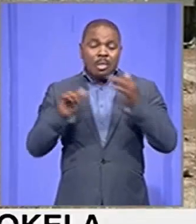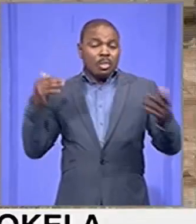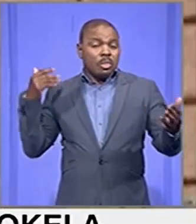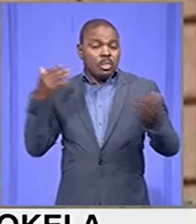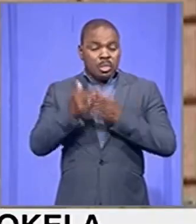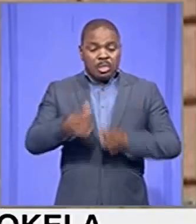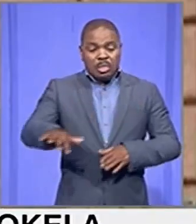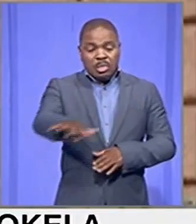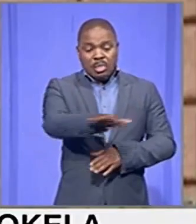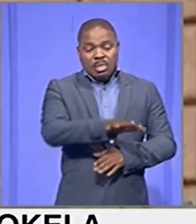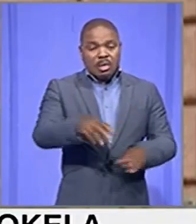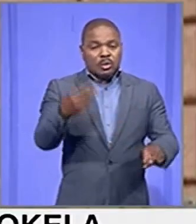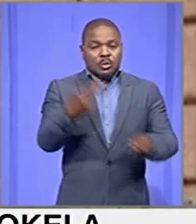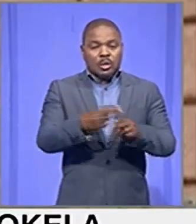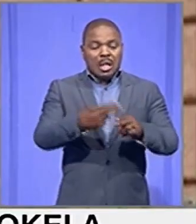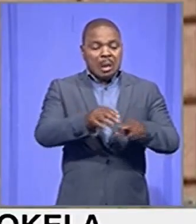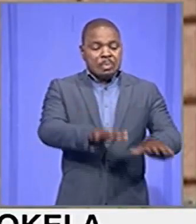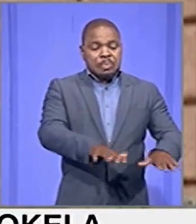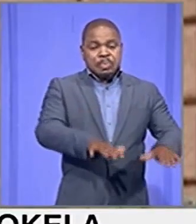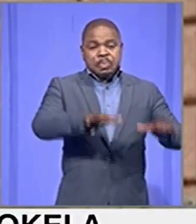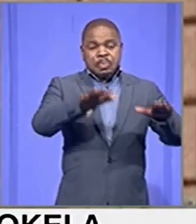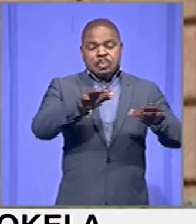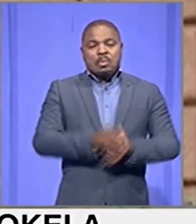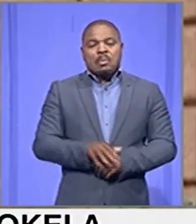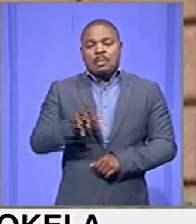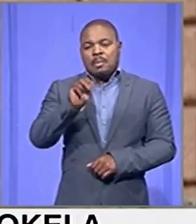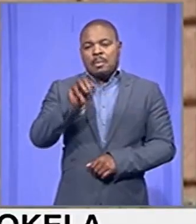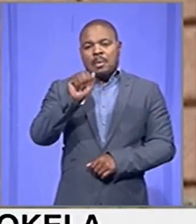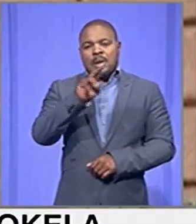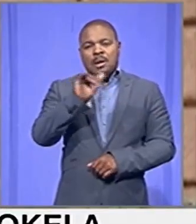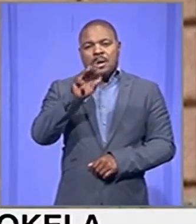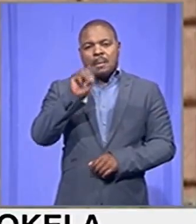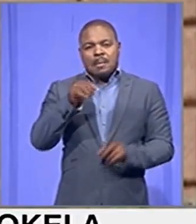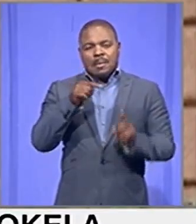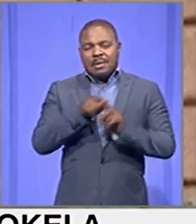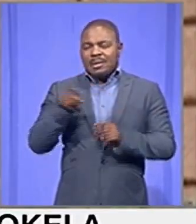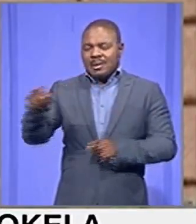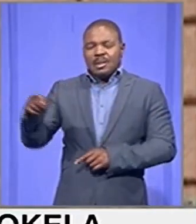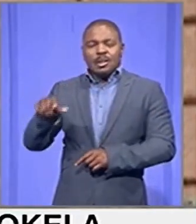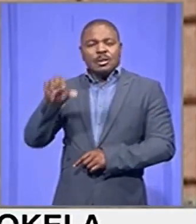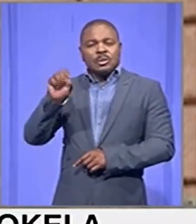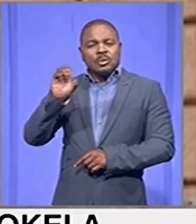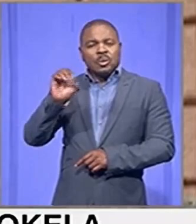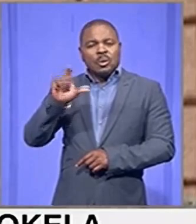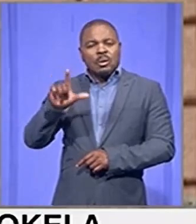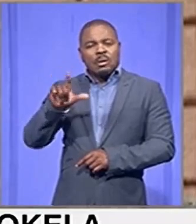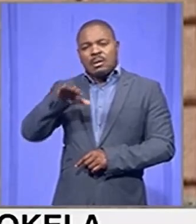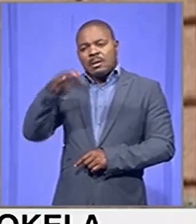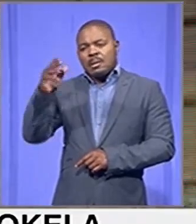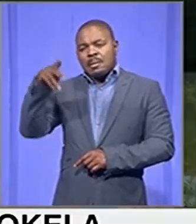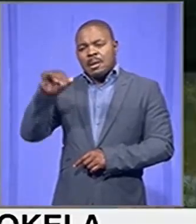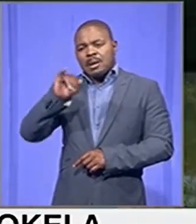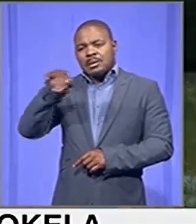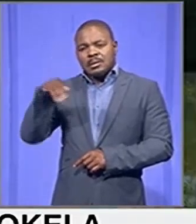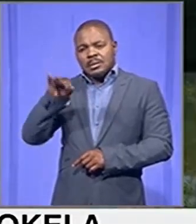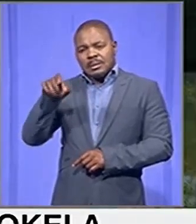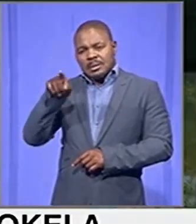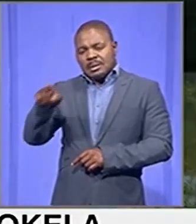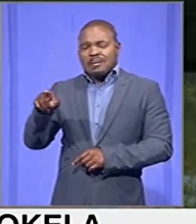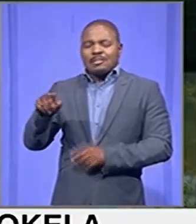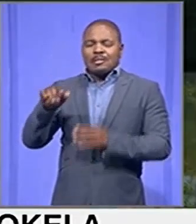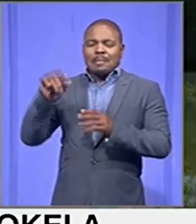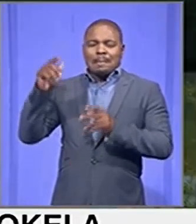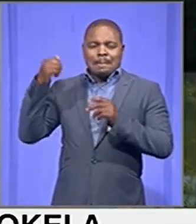le dikgwerekgwere. Miriam Jacobs o qosa masepala wa Sol Blackie ka ho hloleha ho fana ka ditshebeletso